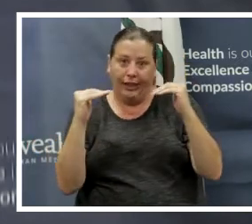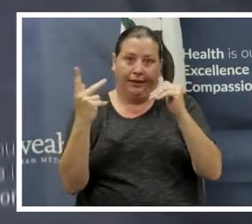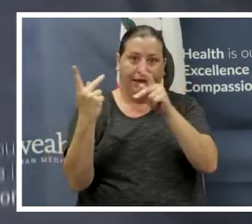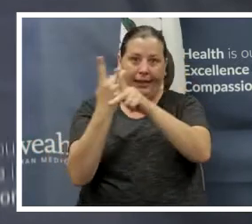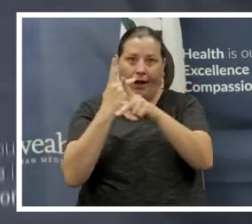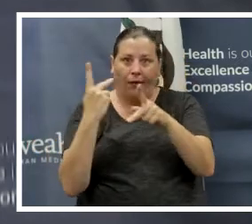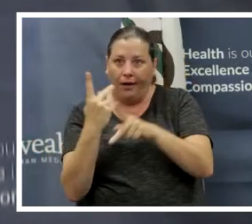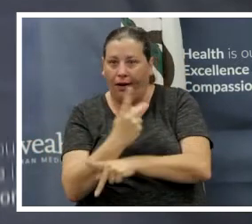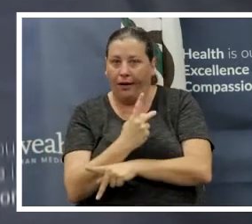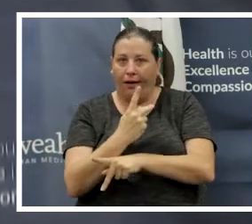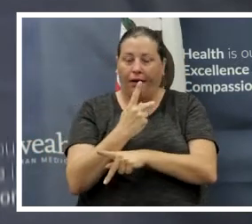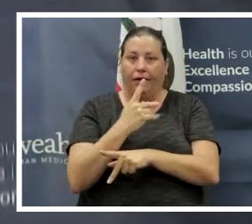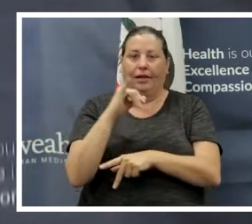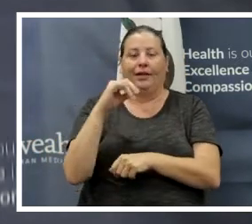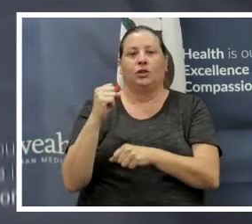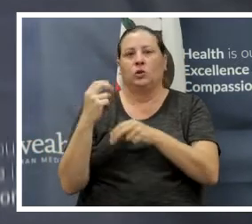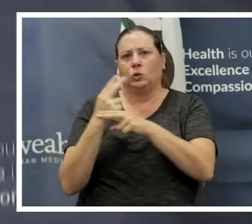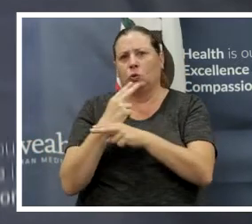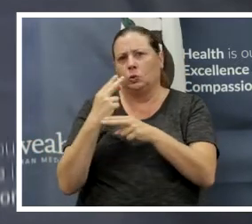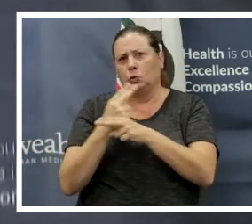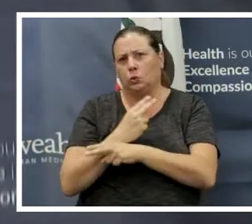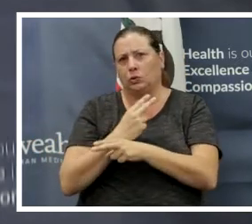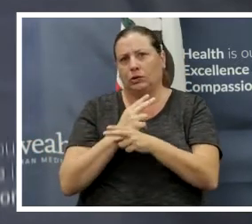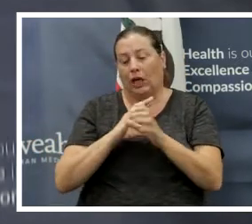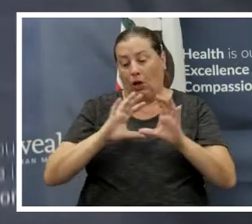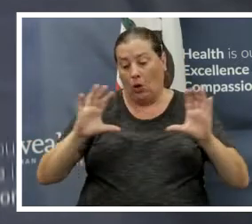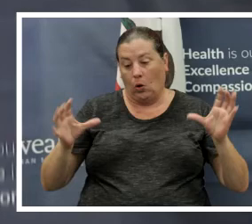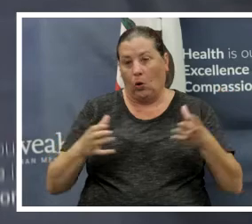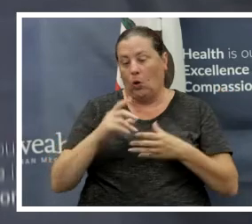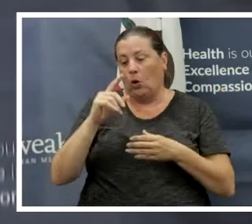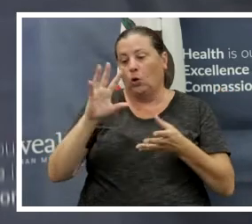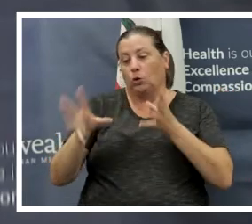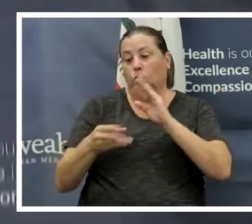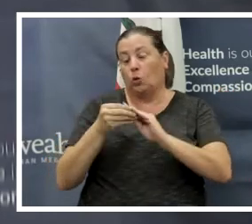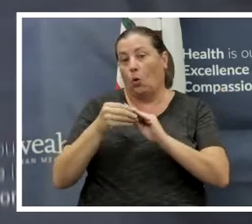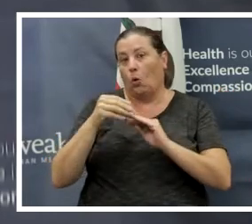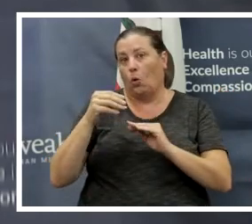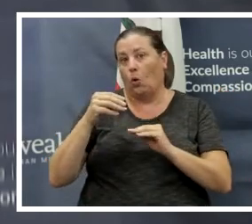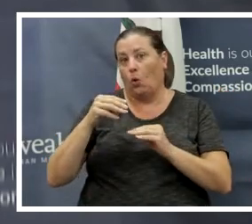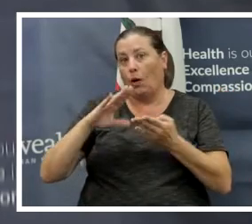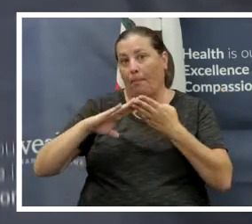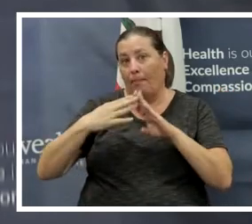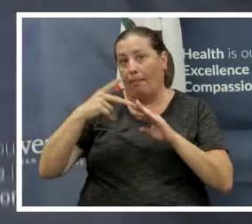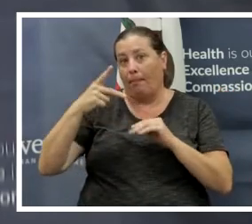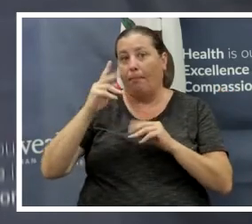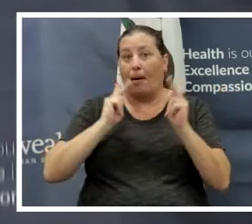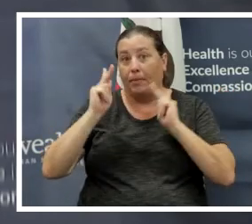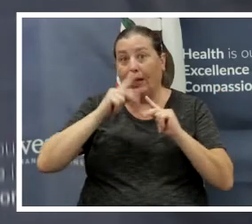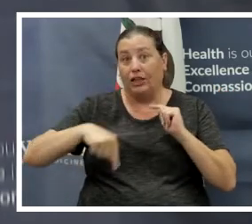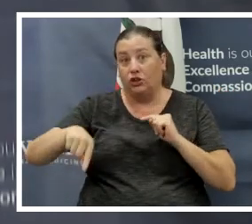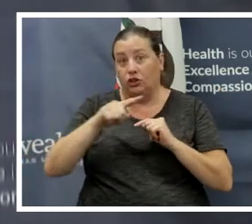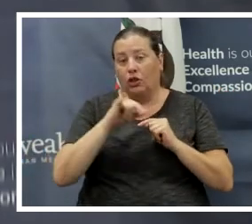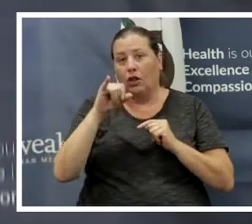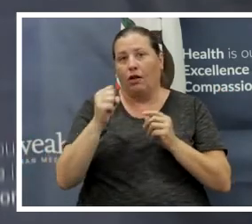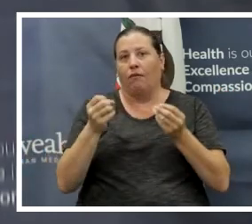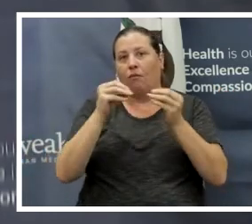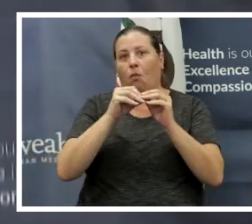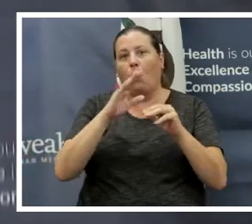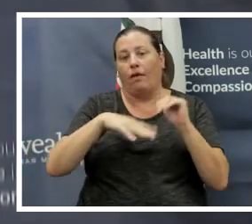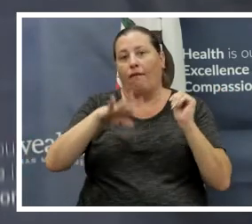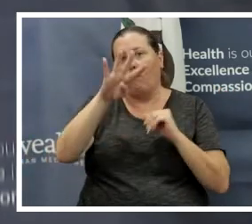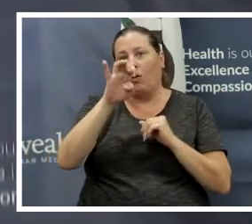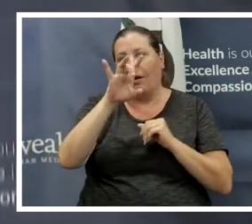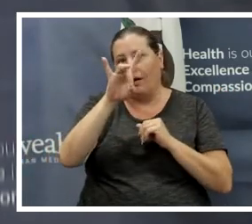rate, is using a total population for Tulare County of just slightly more than 484,000